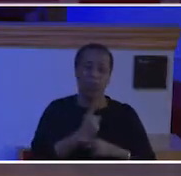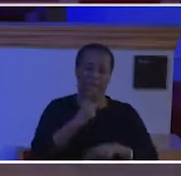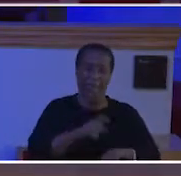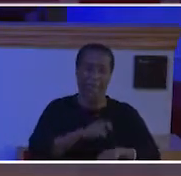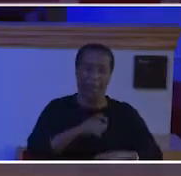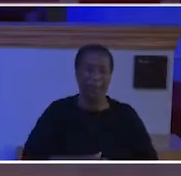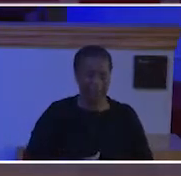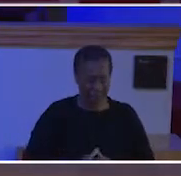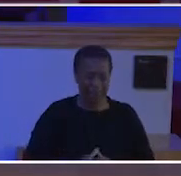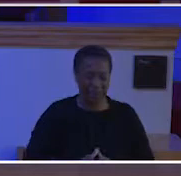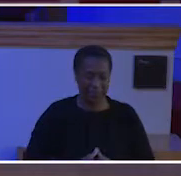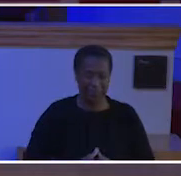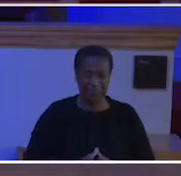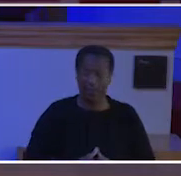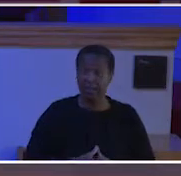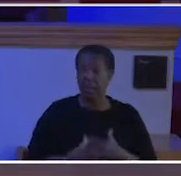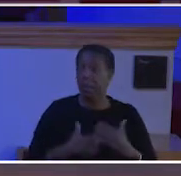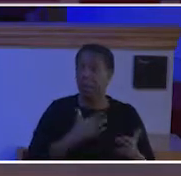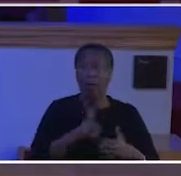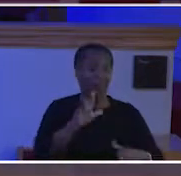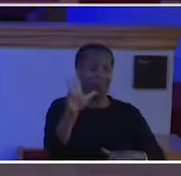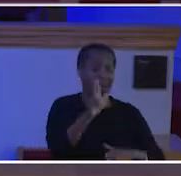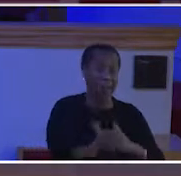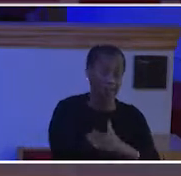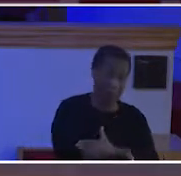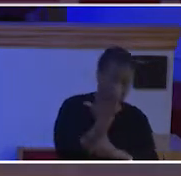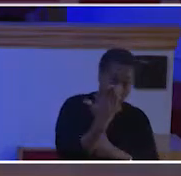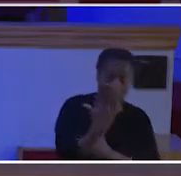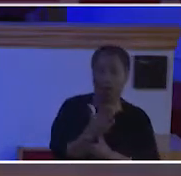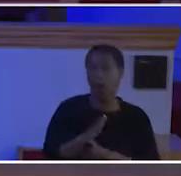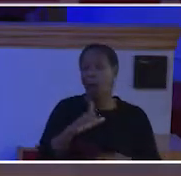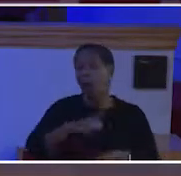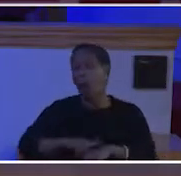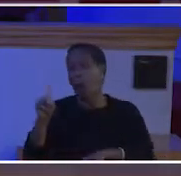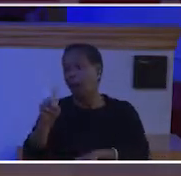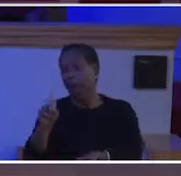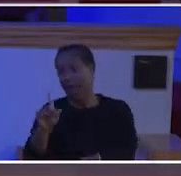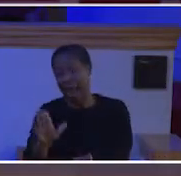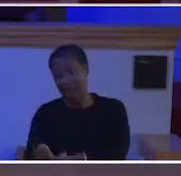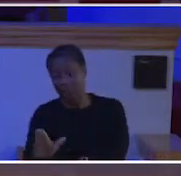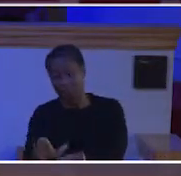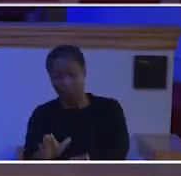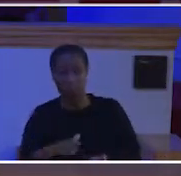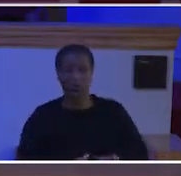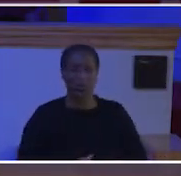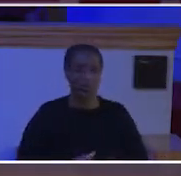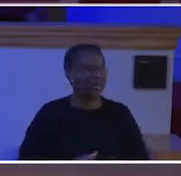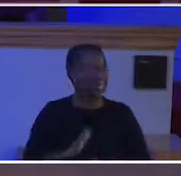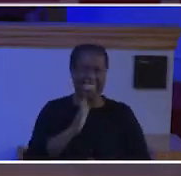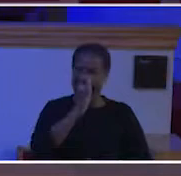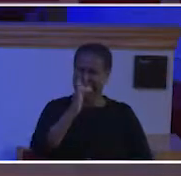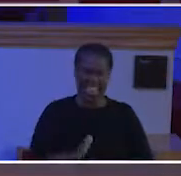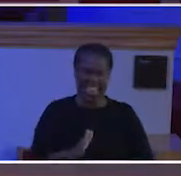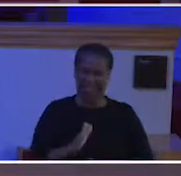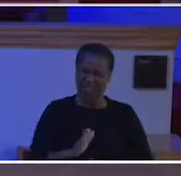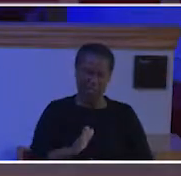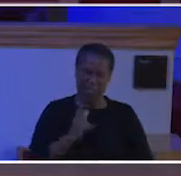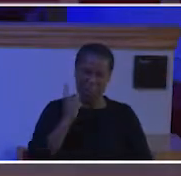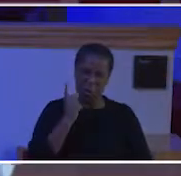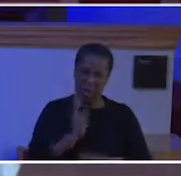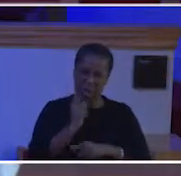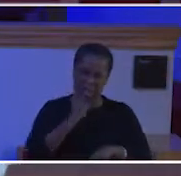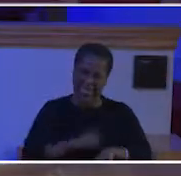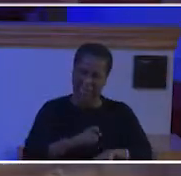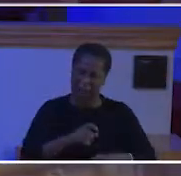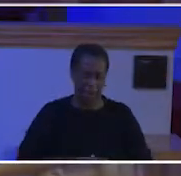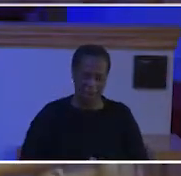time. Whether it's 3 o'clock in the morning or 1 o'clock in the afternoon, it's never quite the